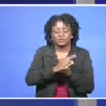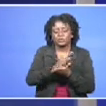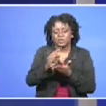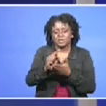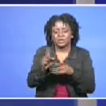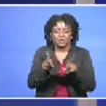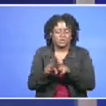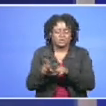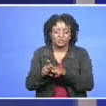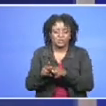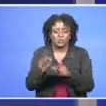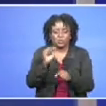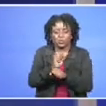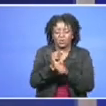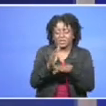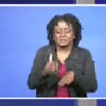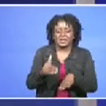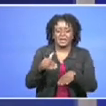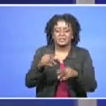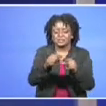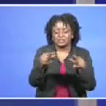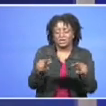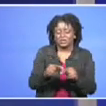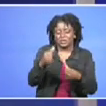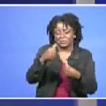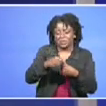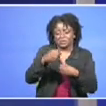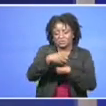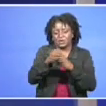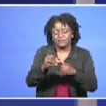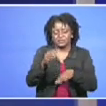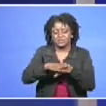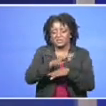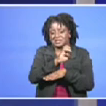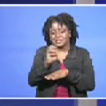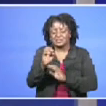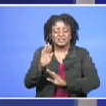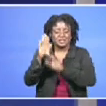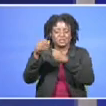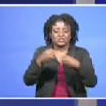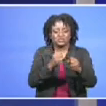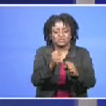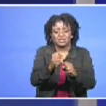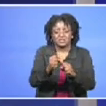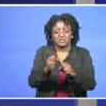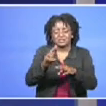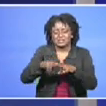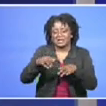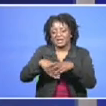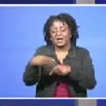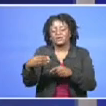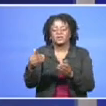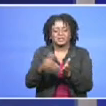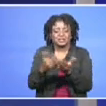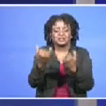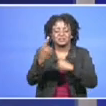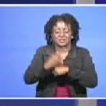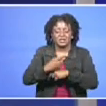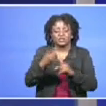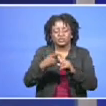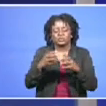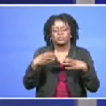Also making news this Monday night, workers at the General Post Office on East Hill Street stage yet another sit-out today to protest what they say